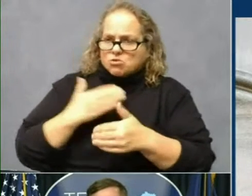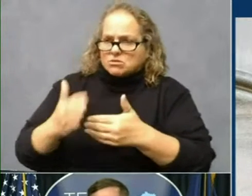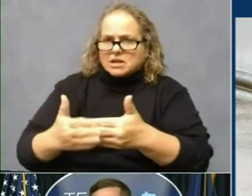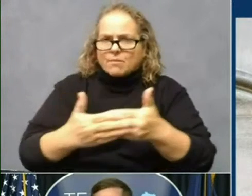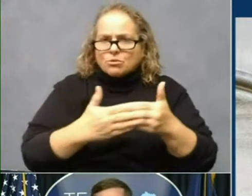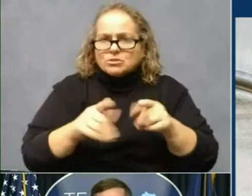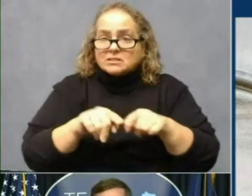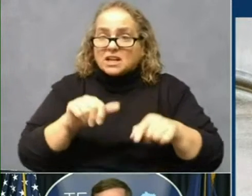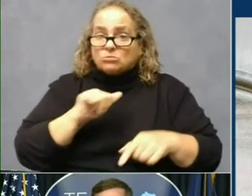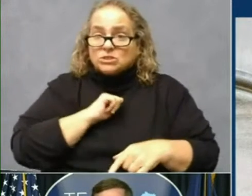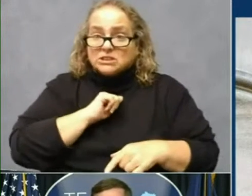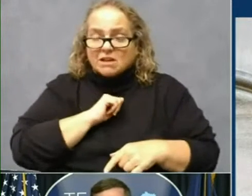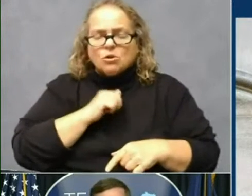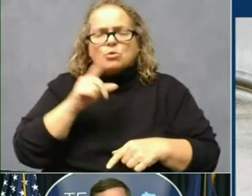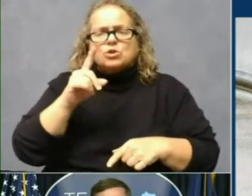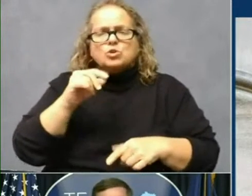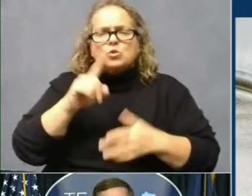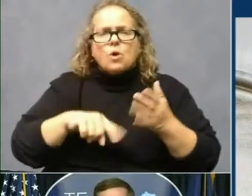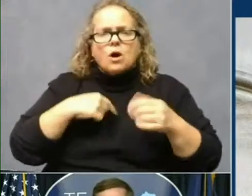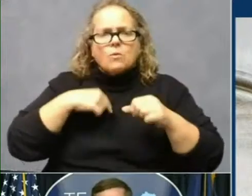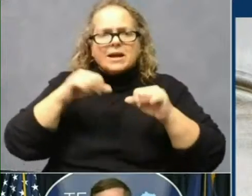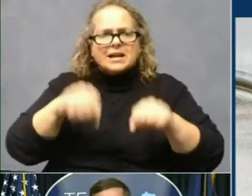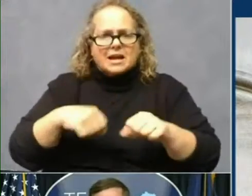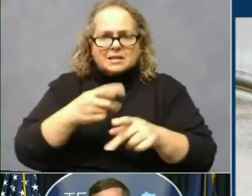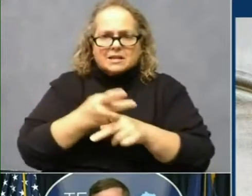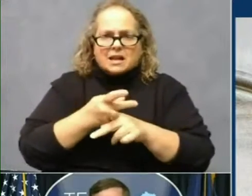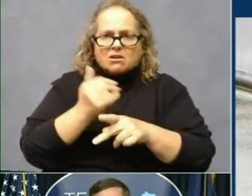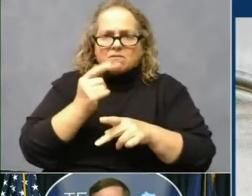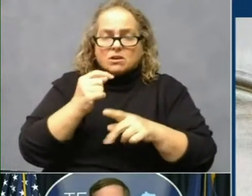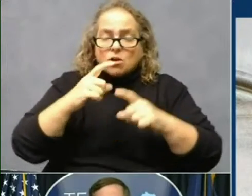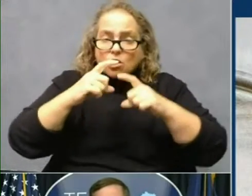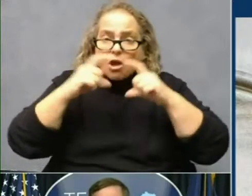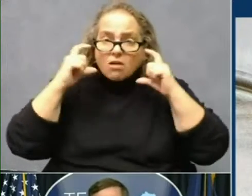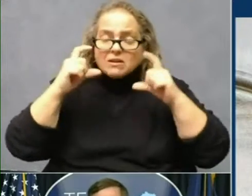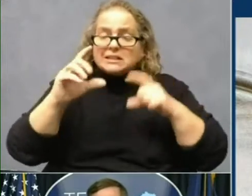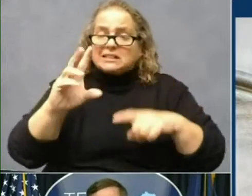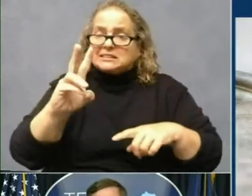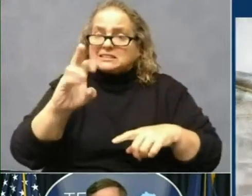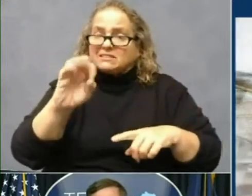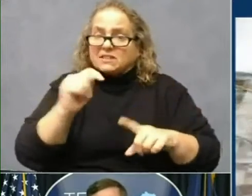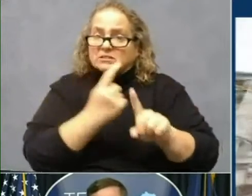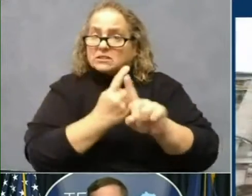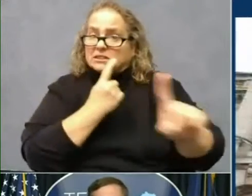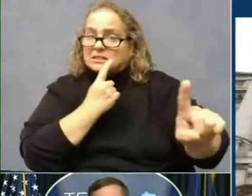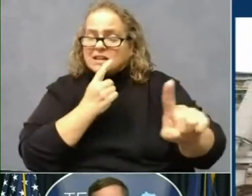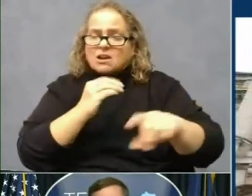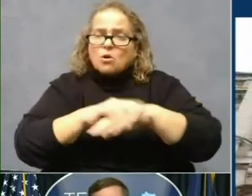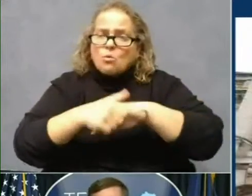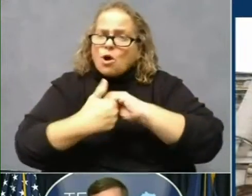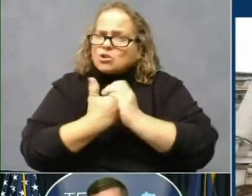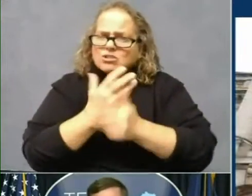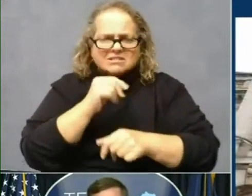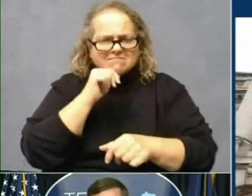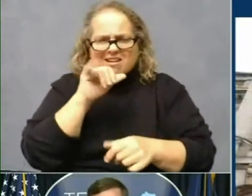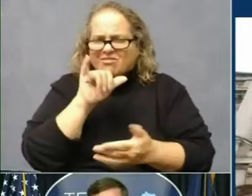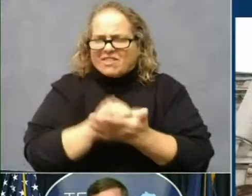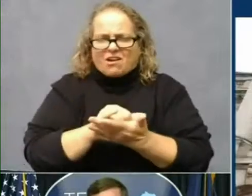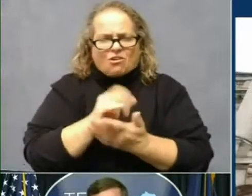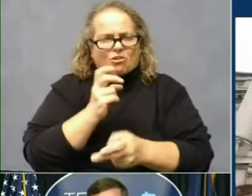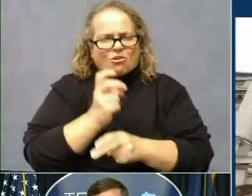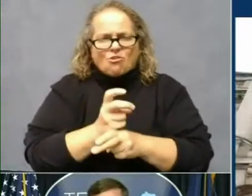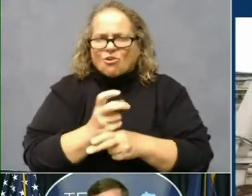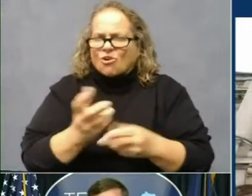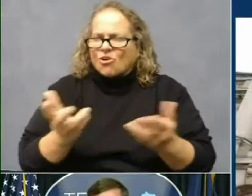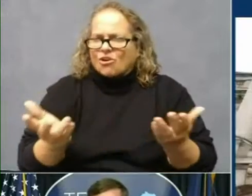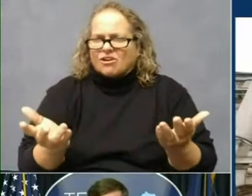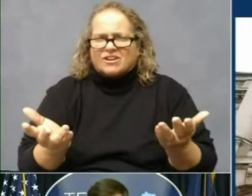them. Cloth mask, 6 feet of distance, and washing your hands. Isn't that hard when it protects the lives of those